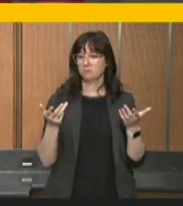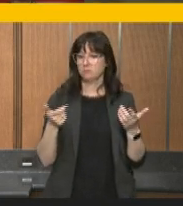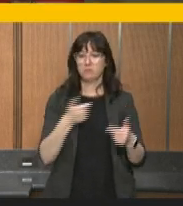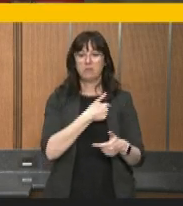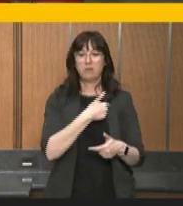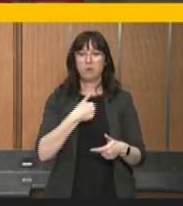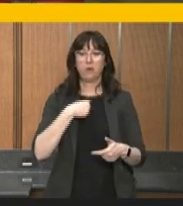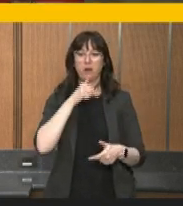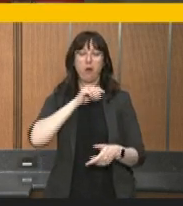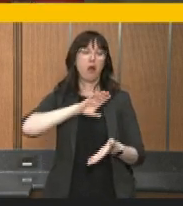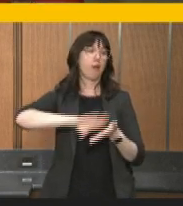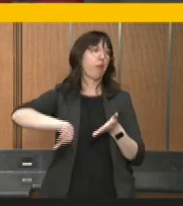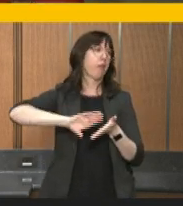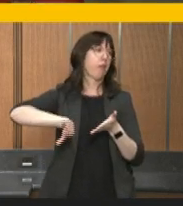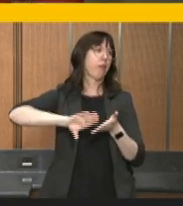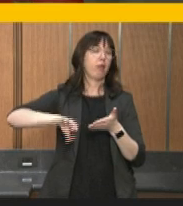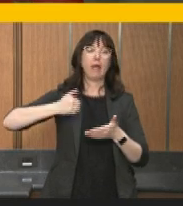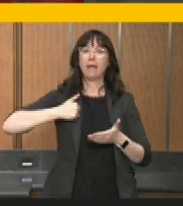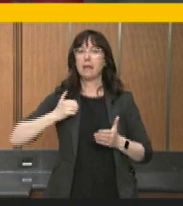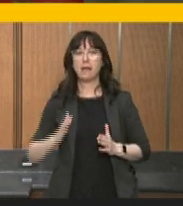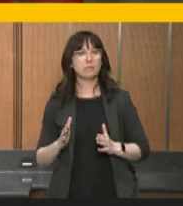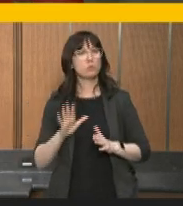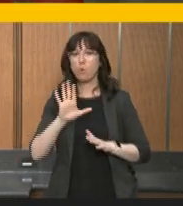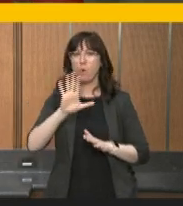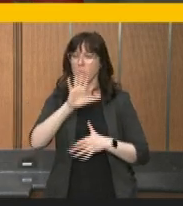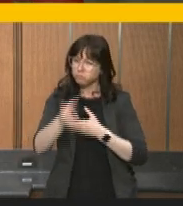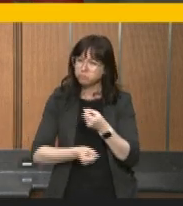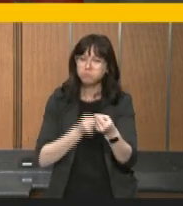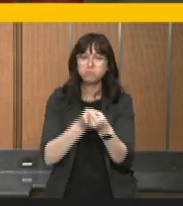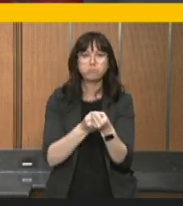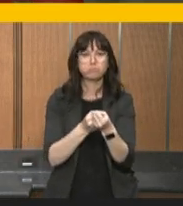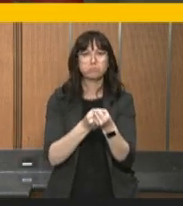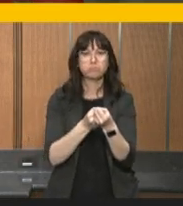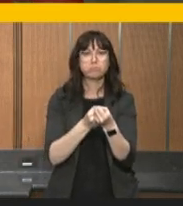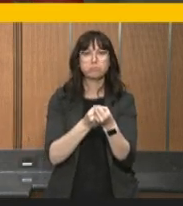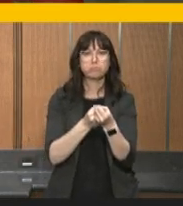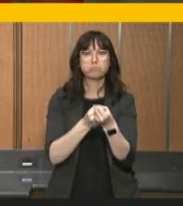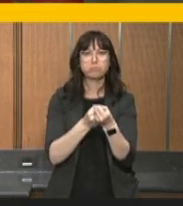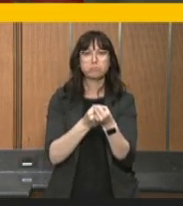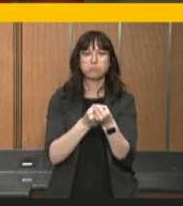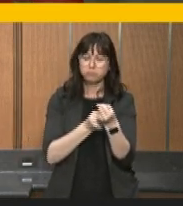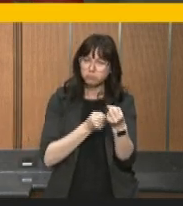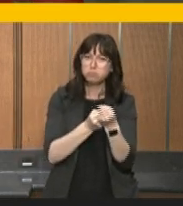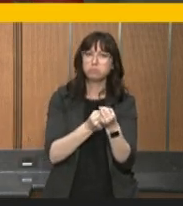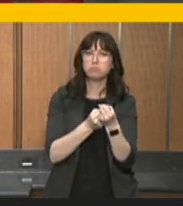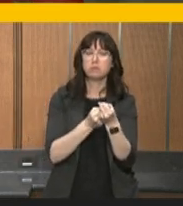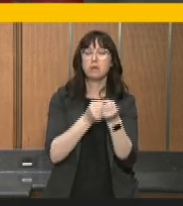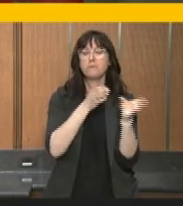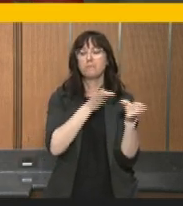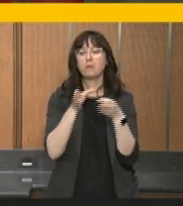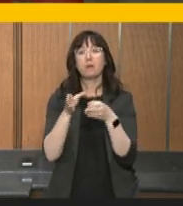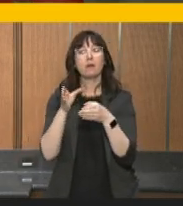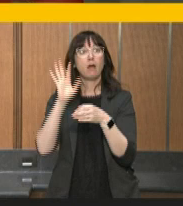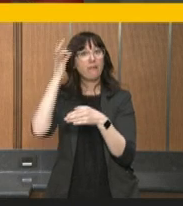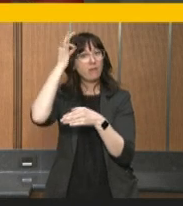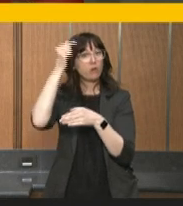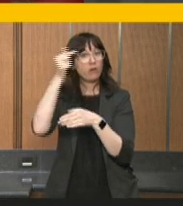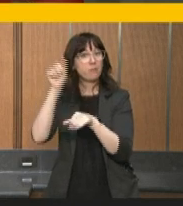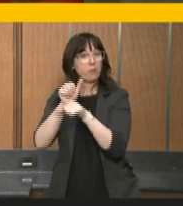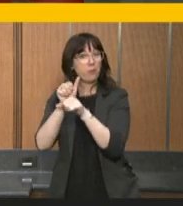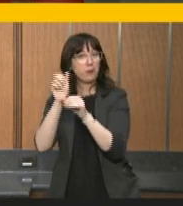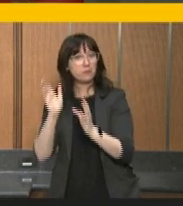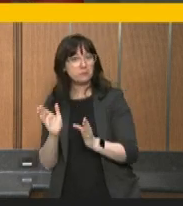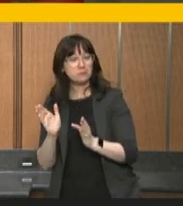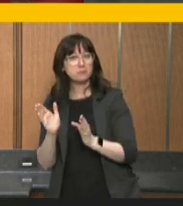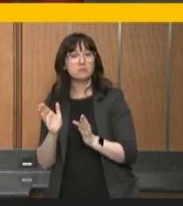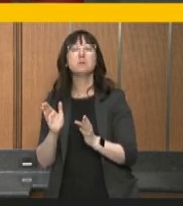we're thinking of you. Now, with regard to the public service, we trust their